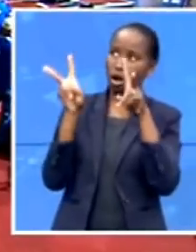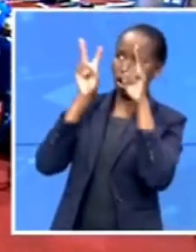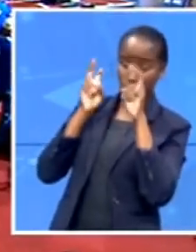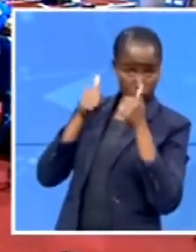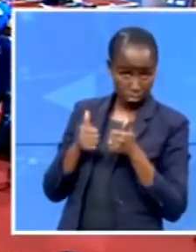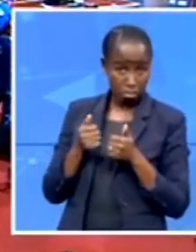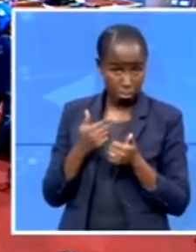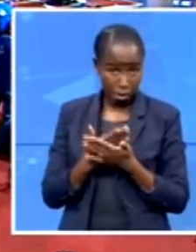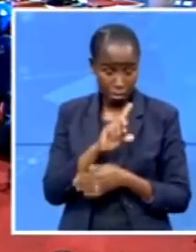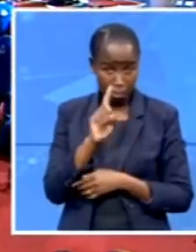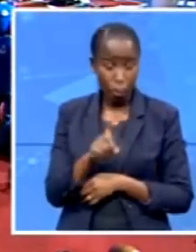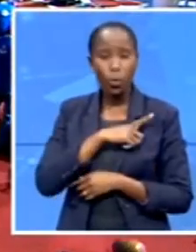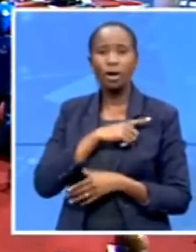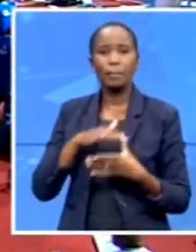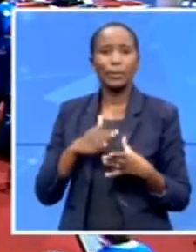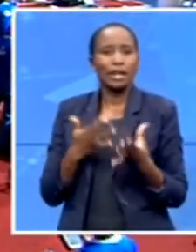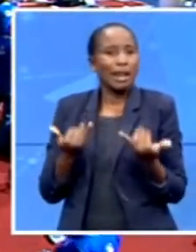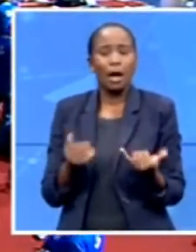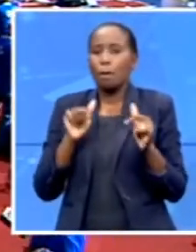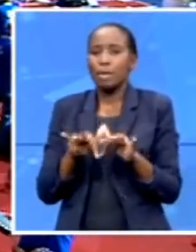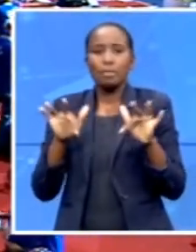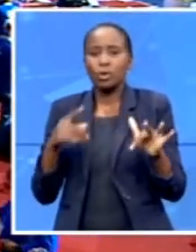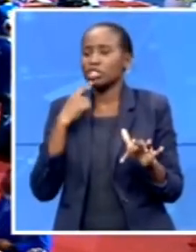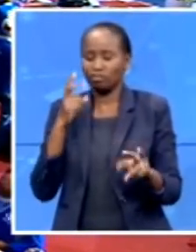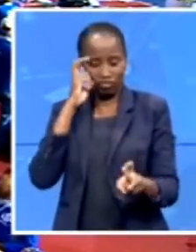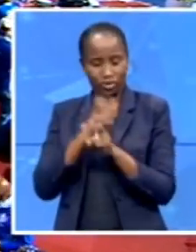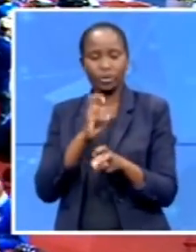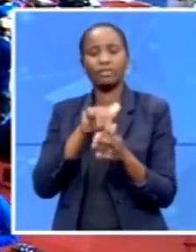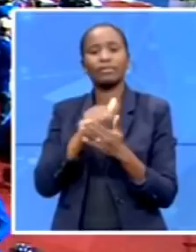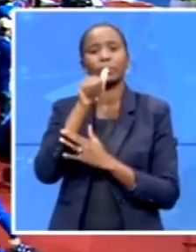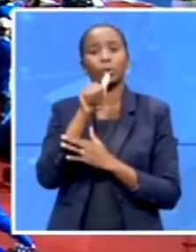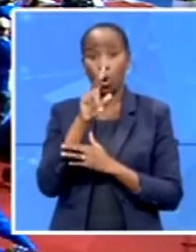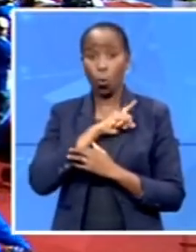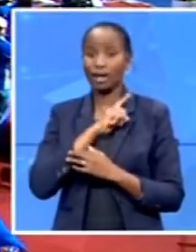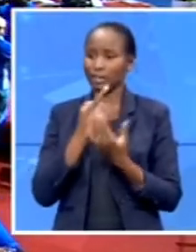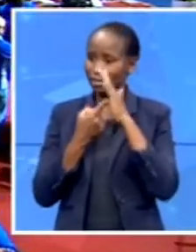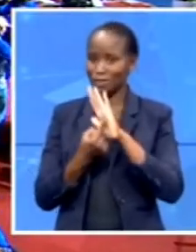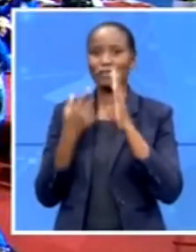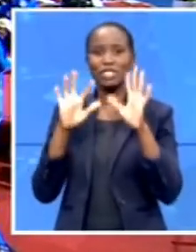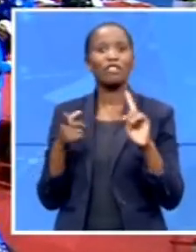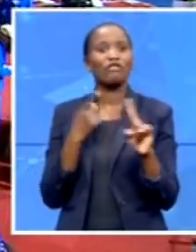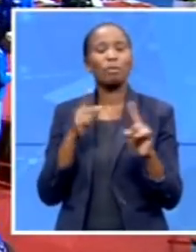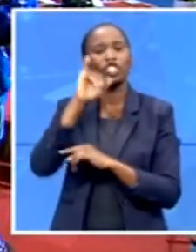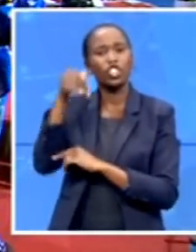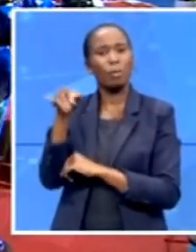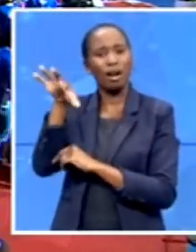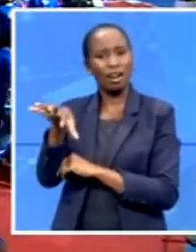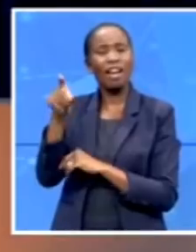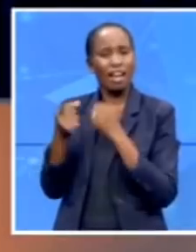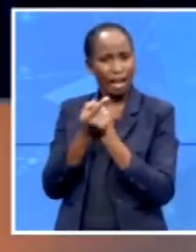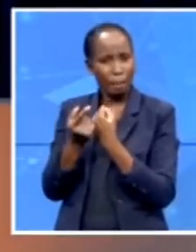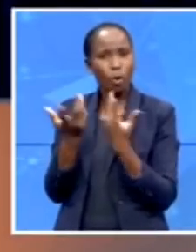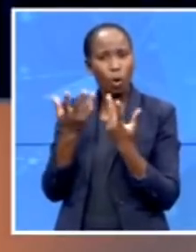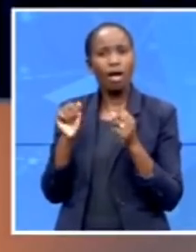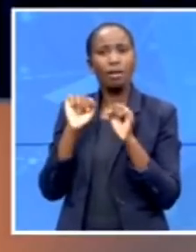the polls. I mean, we've just seen demonstrations in Johannesburg where they're going to Luthuli House saying that they need houses, and they